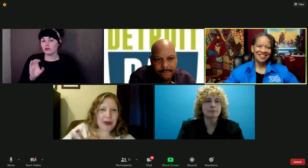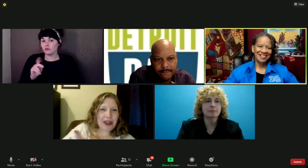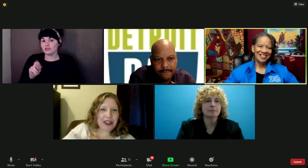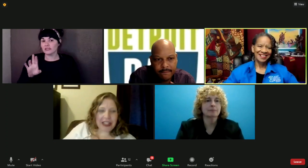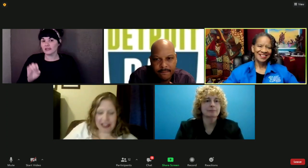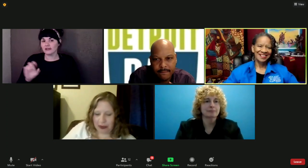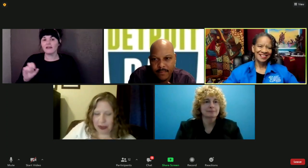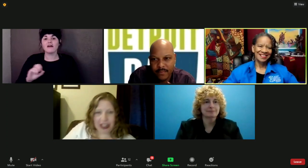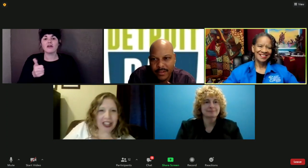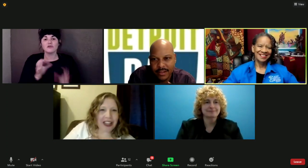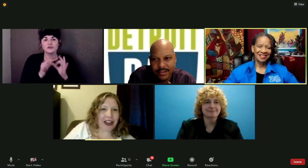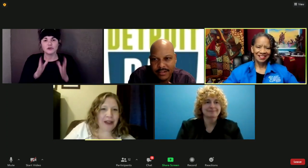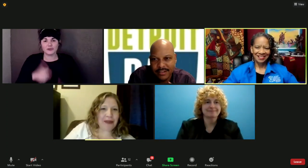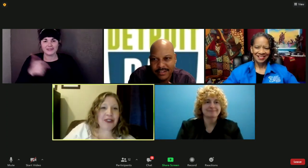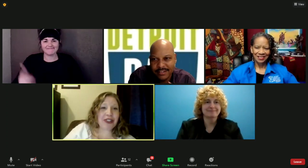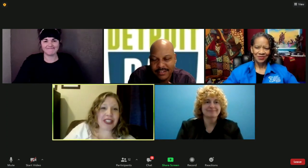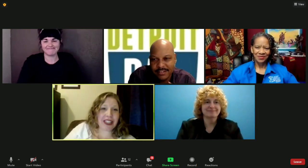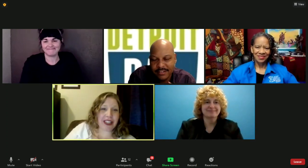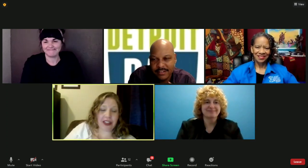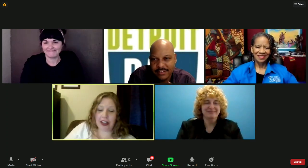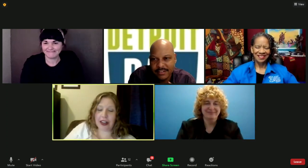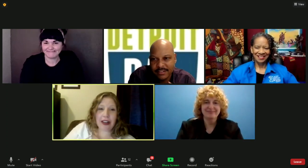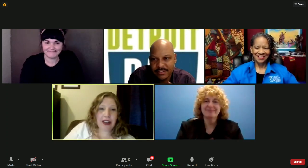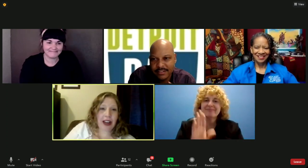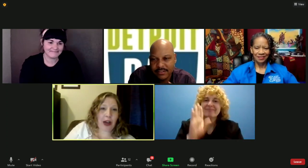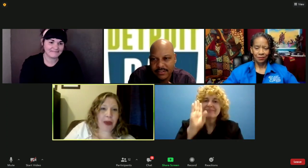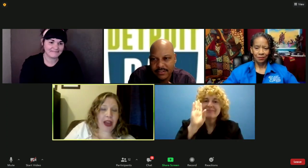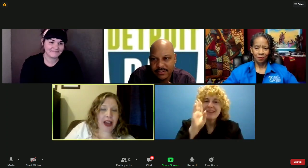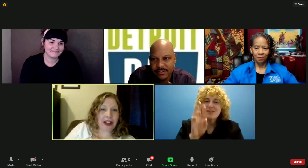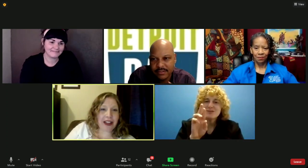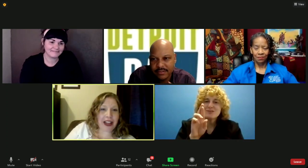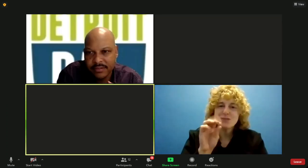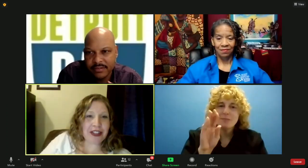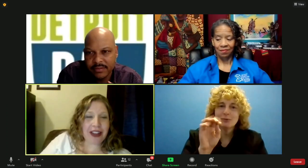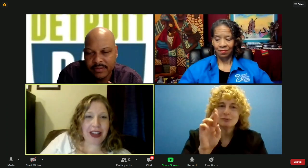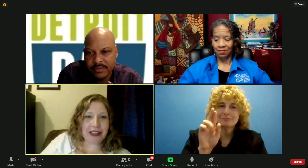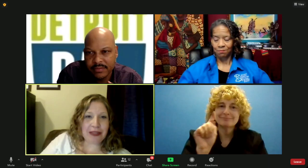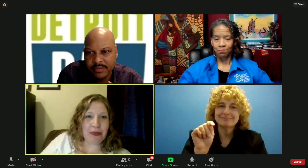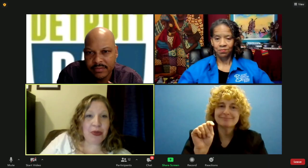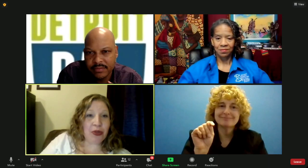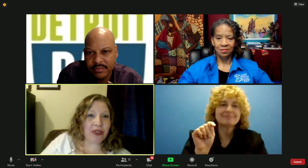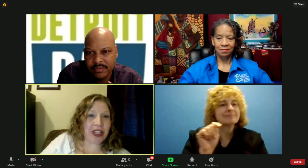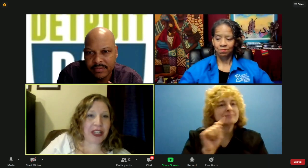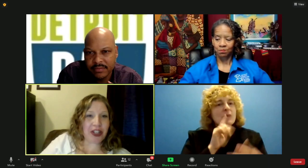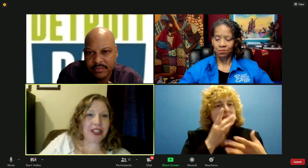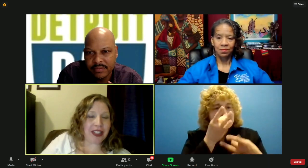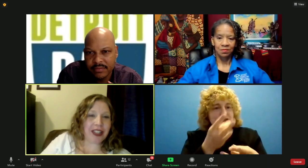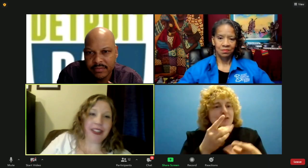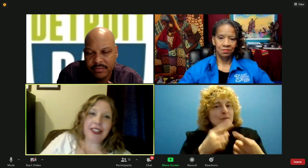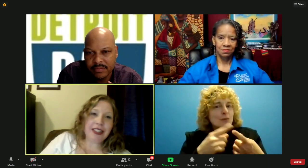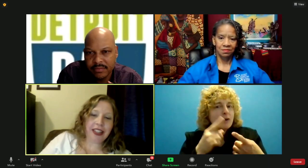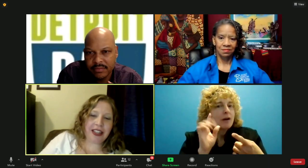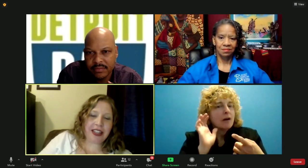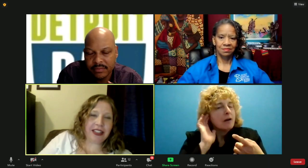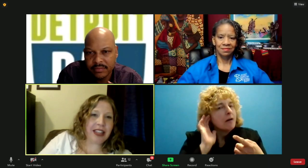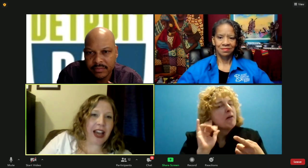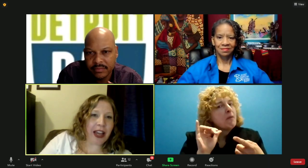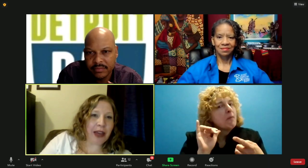Hi, Robert. It's really, um, interesting to hear how PAL has a, has moved and adjusted